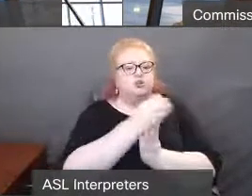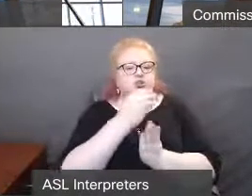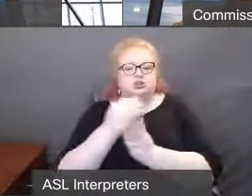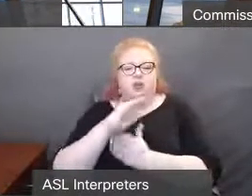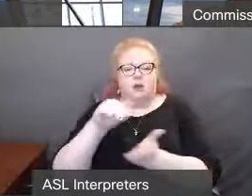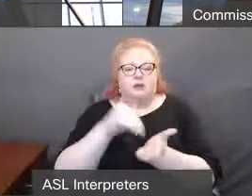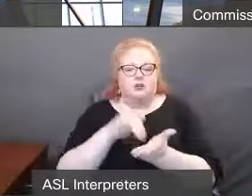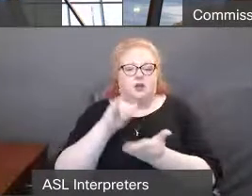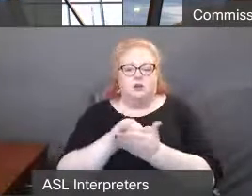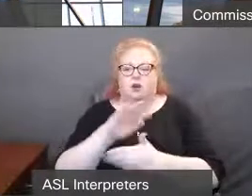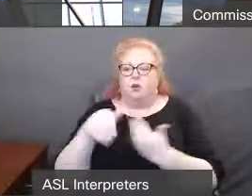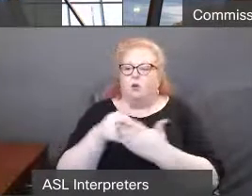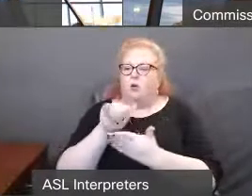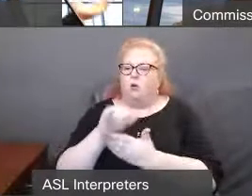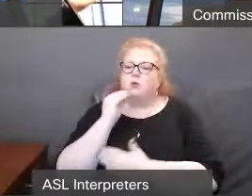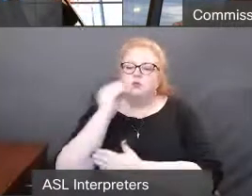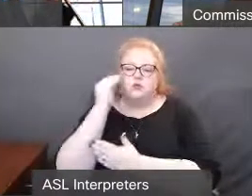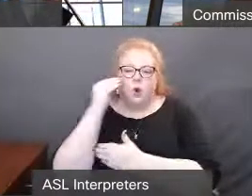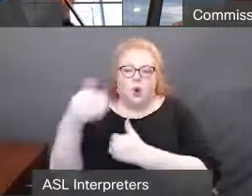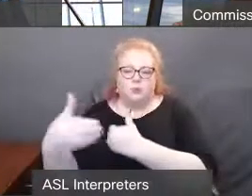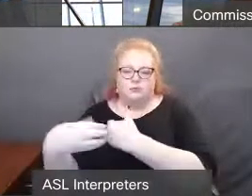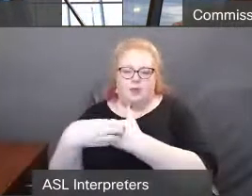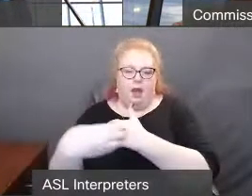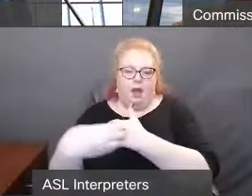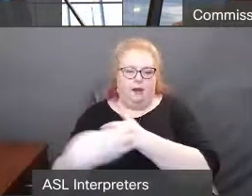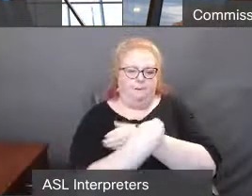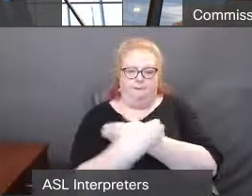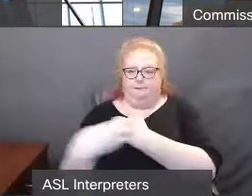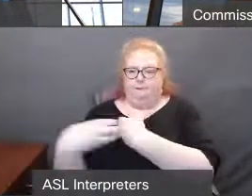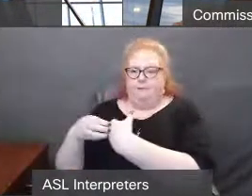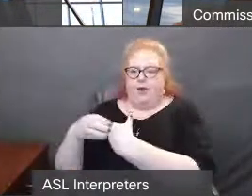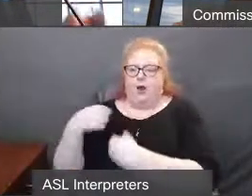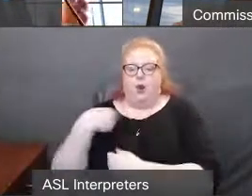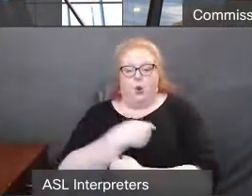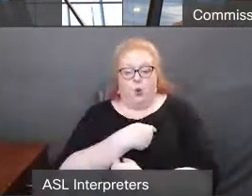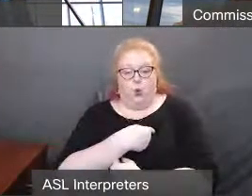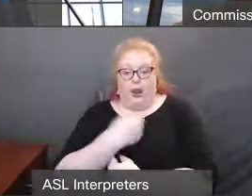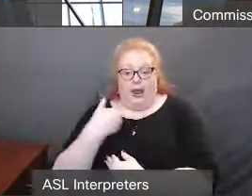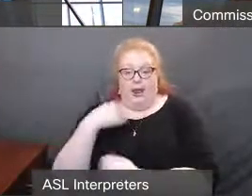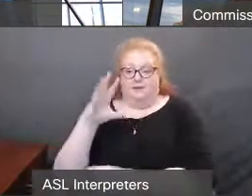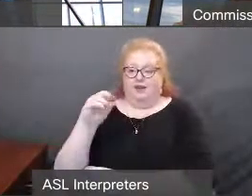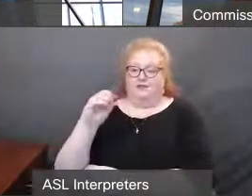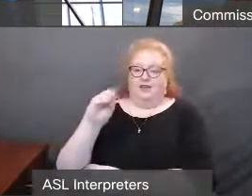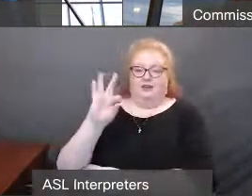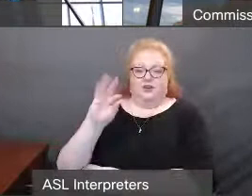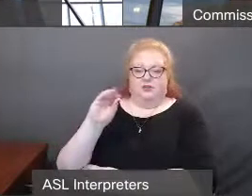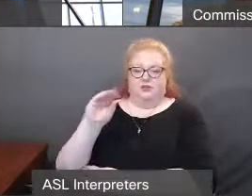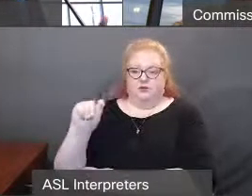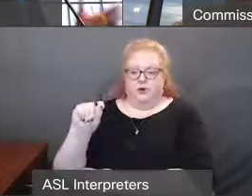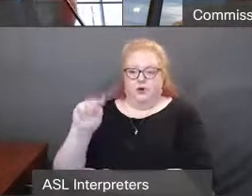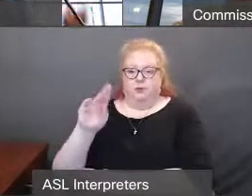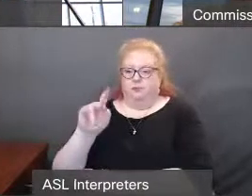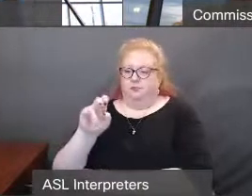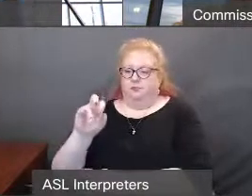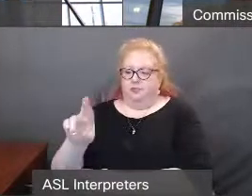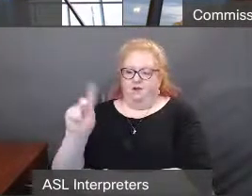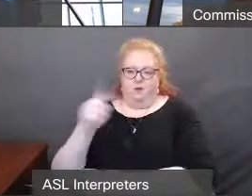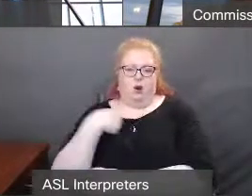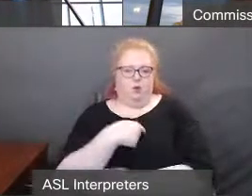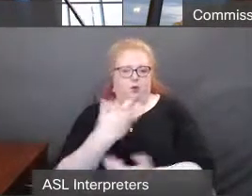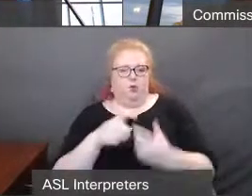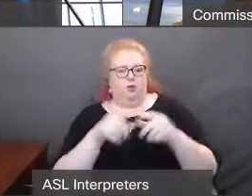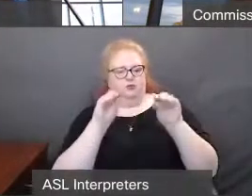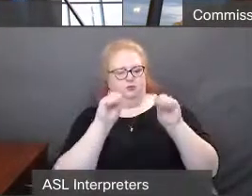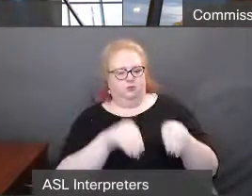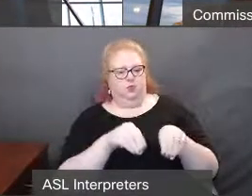neighbors back up to. So we make a 50-foot buffer of where we're just trying to fill some dirt and we don't have any idea